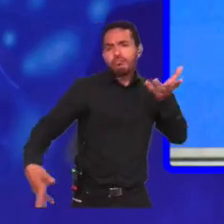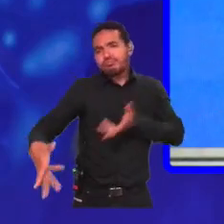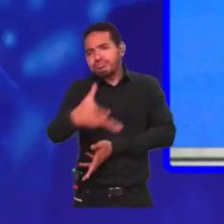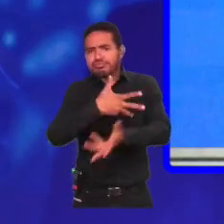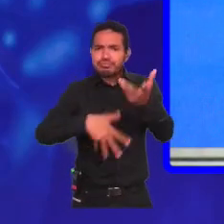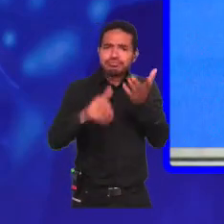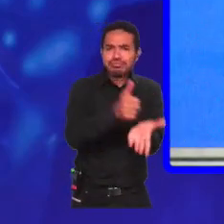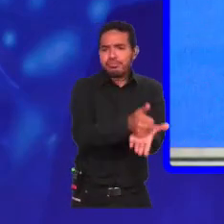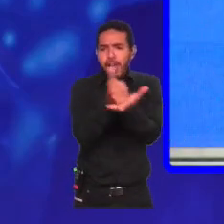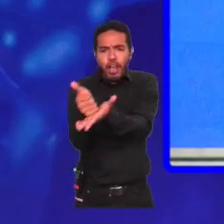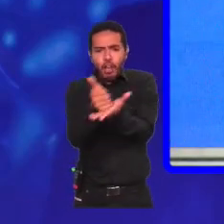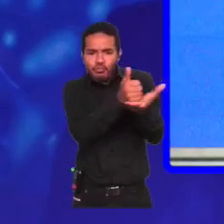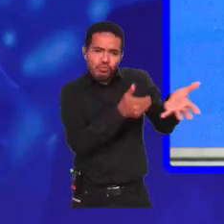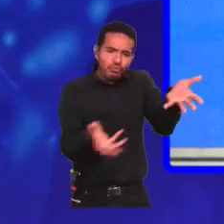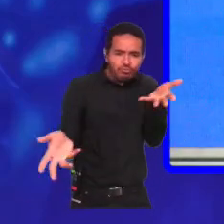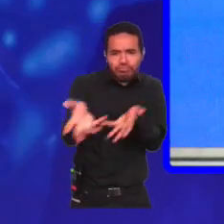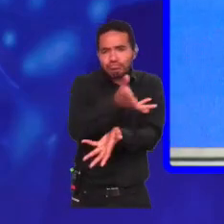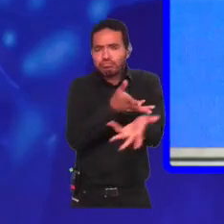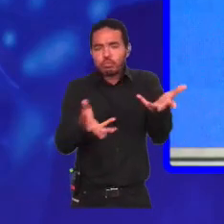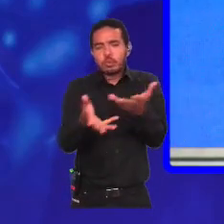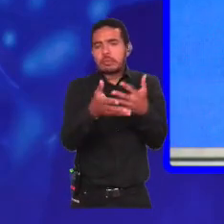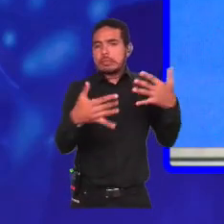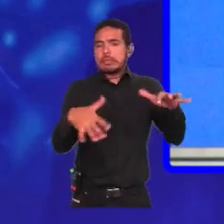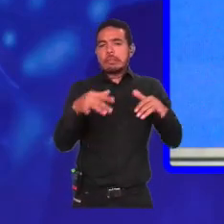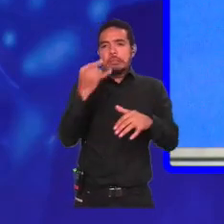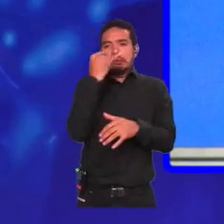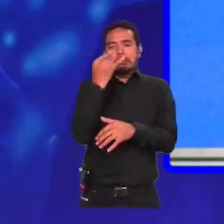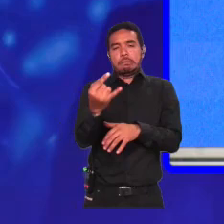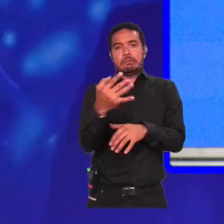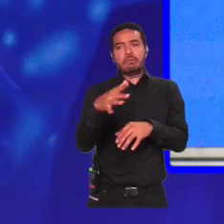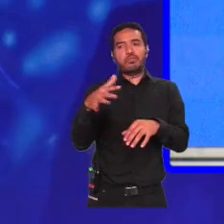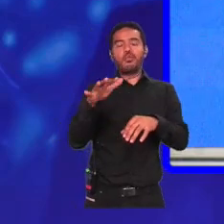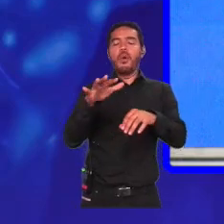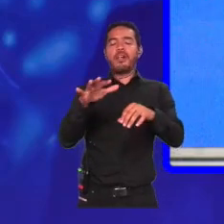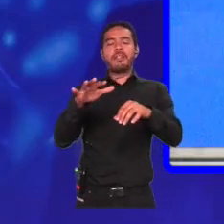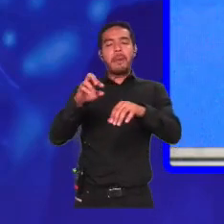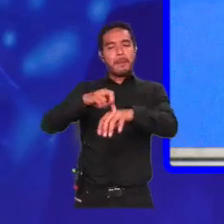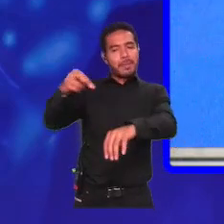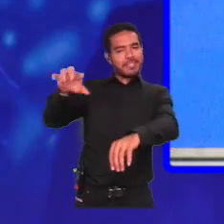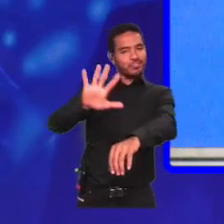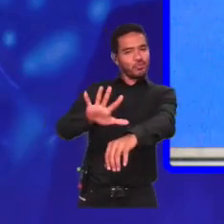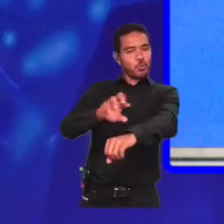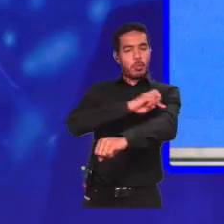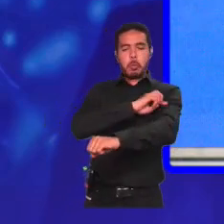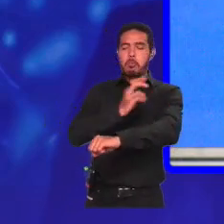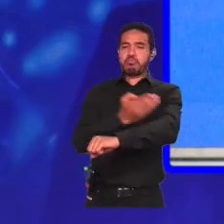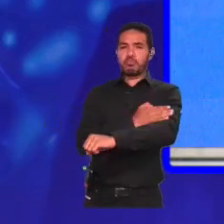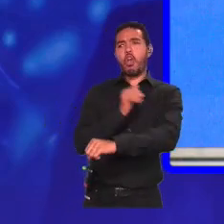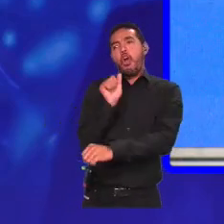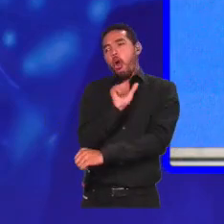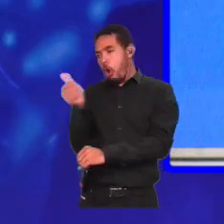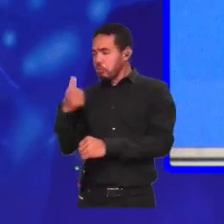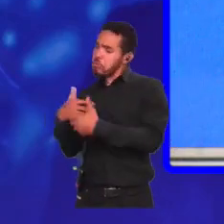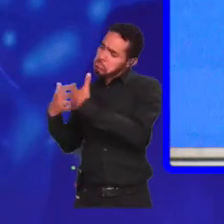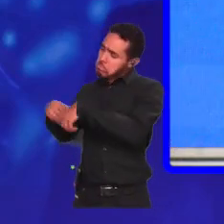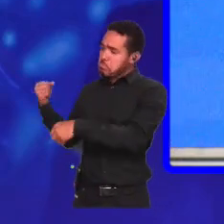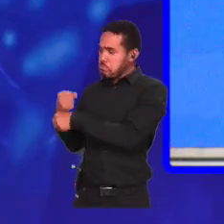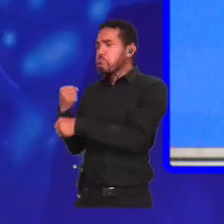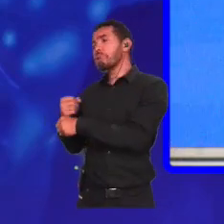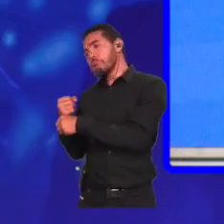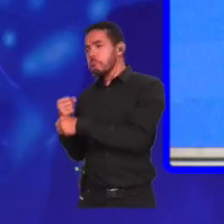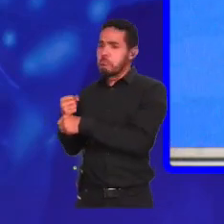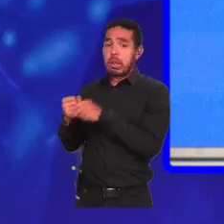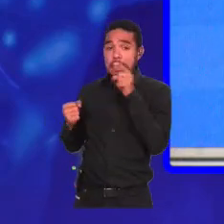So I realized that was one of the superpowers that PlayStation has, more than any other place I worked at or partner with. So very,